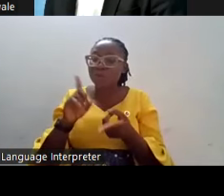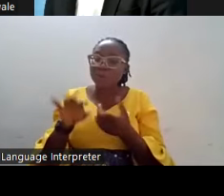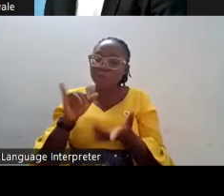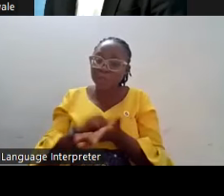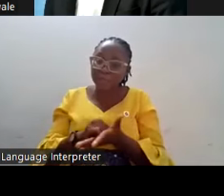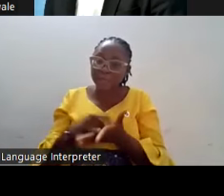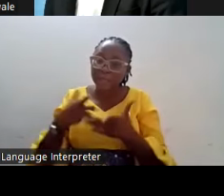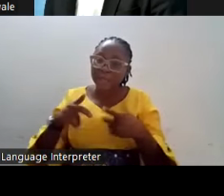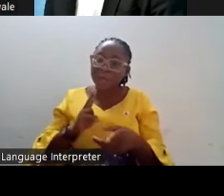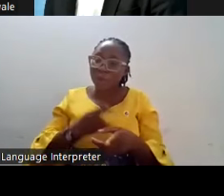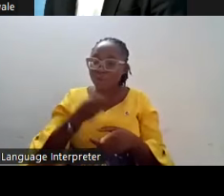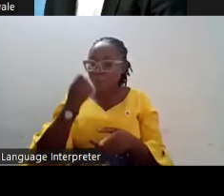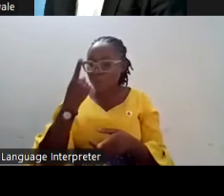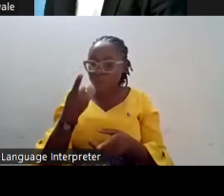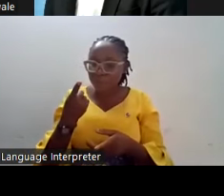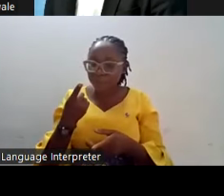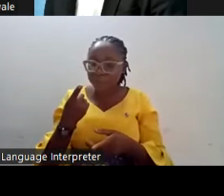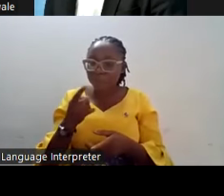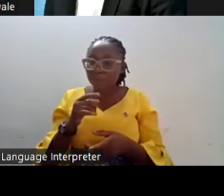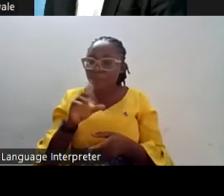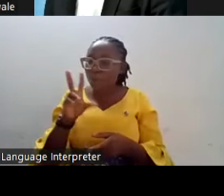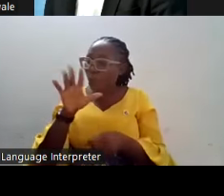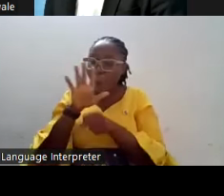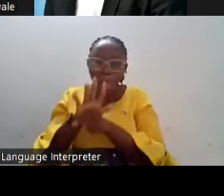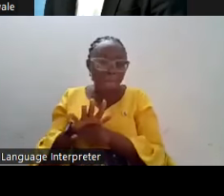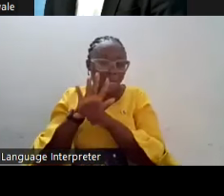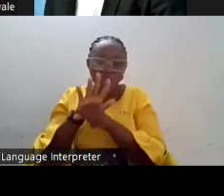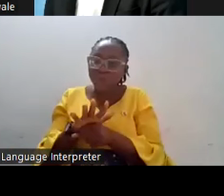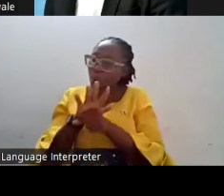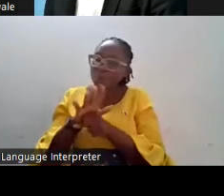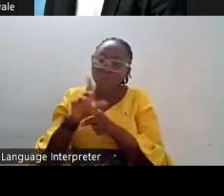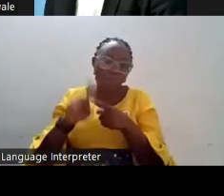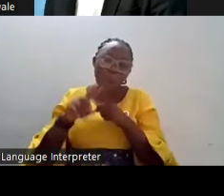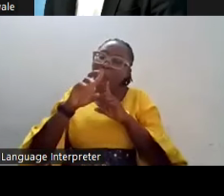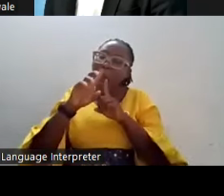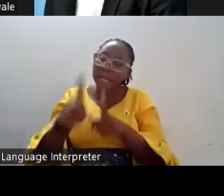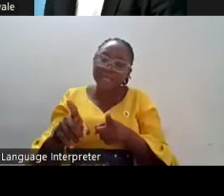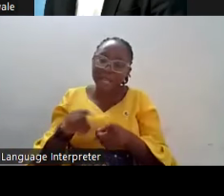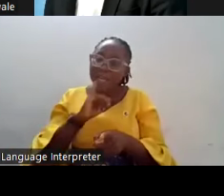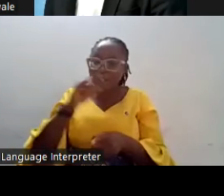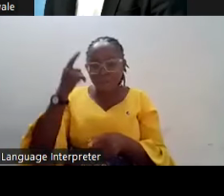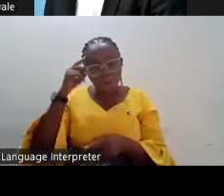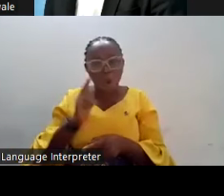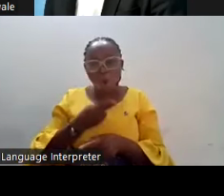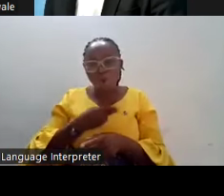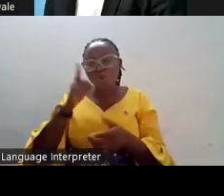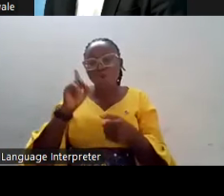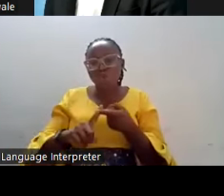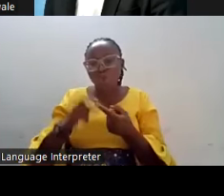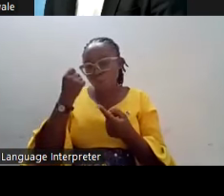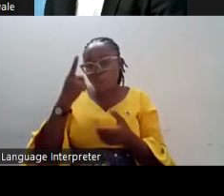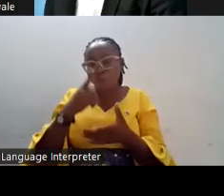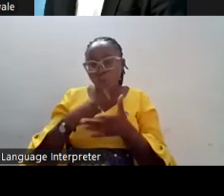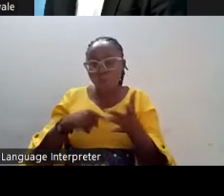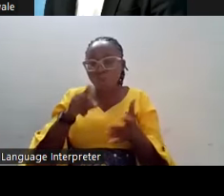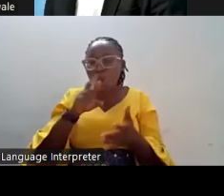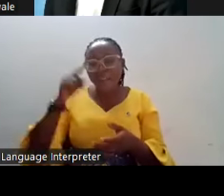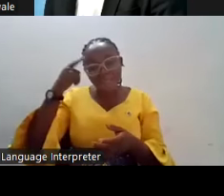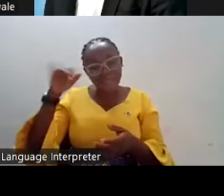us know why you. Don't feel pressured to answer. Yeah, and don't be pressured to answer as well. It's just for us to know what you're thinking and help us